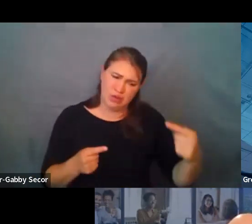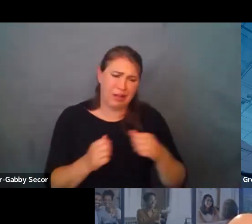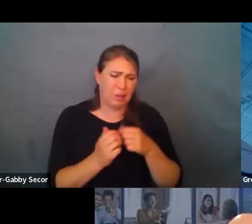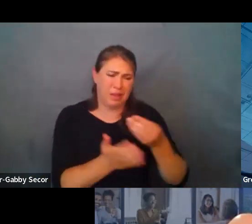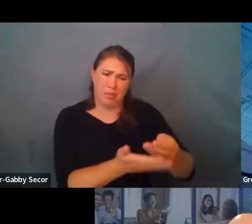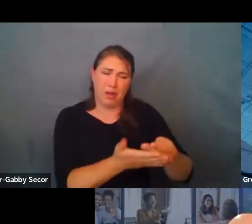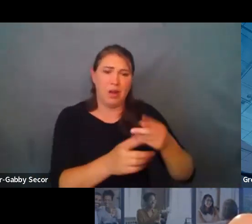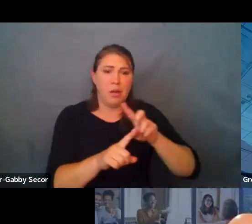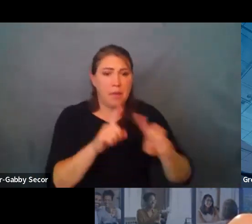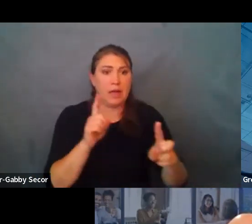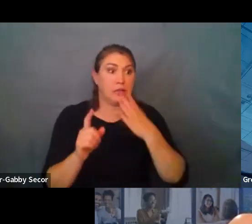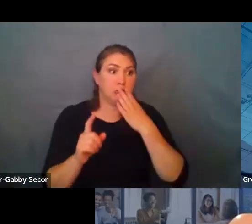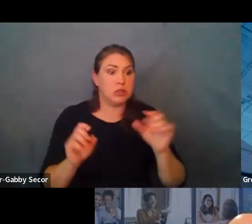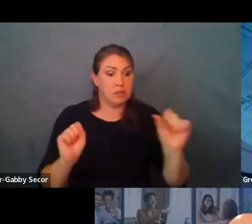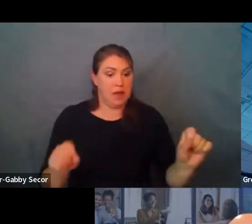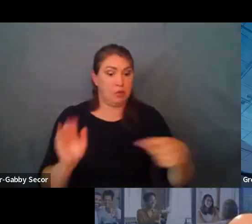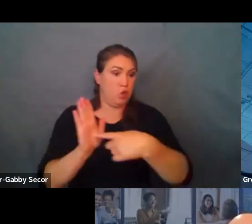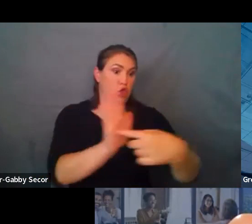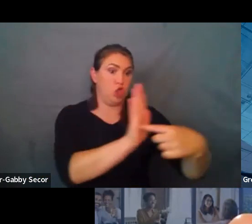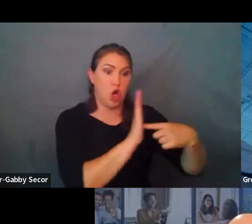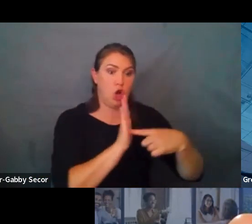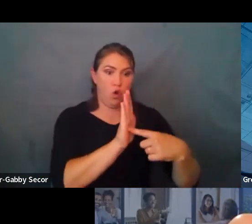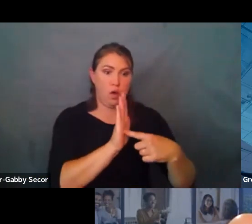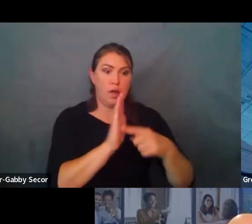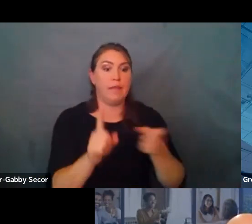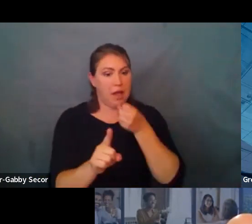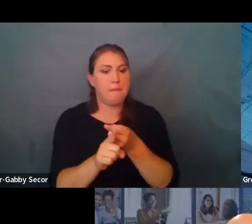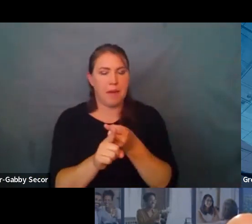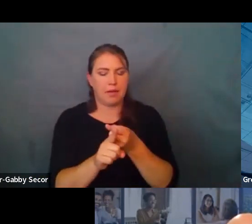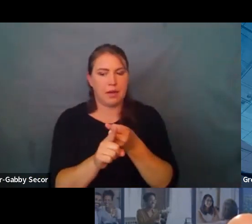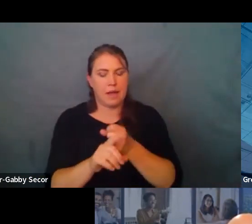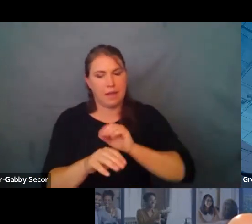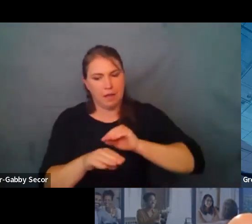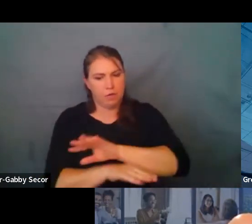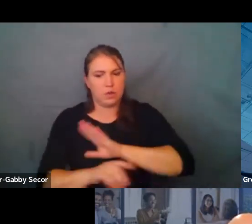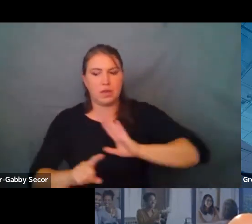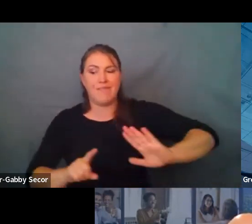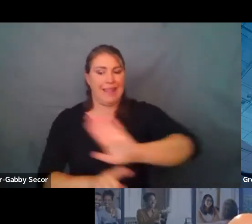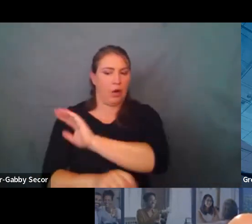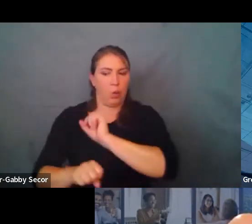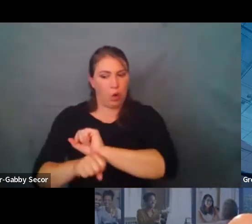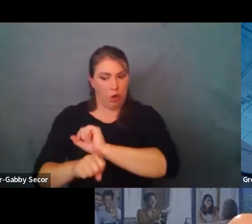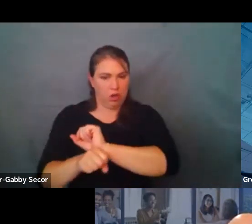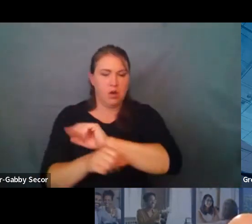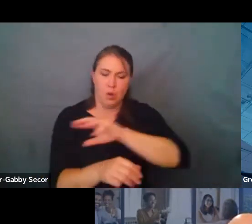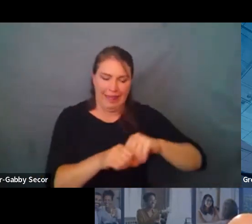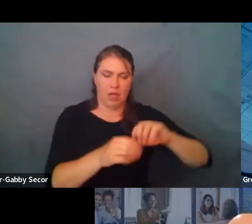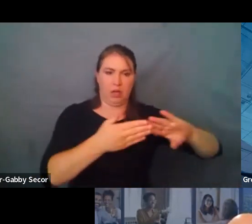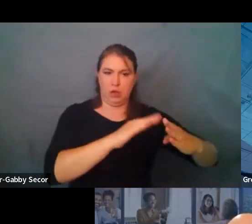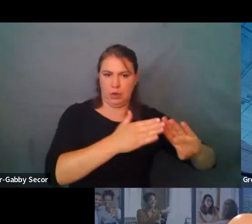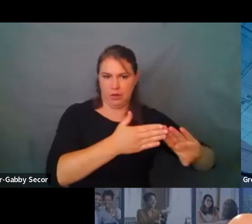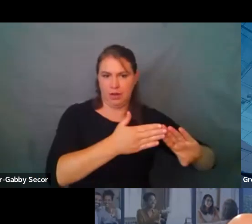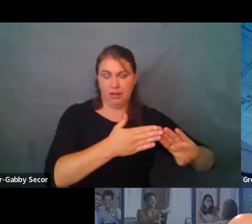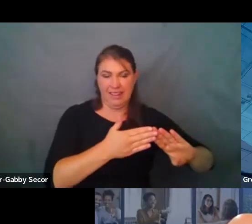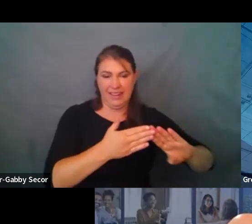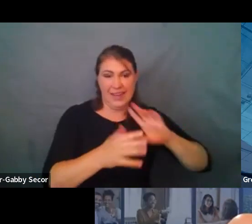just be able to demonstrate to the leaders in their community the impact they're having just through their own data about, it can be surprised how impressive it